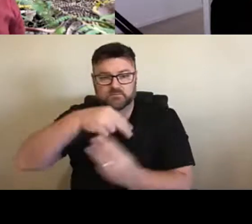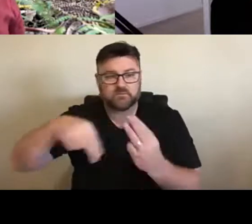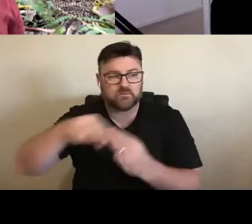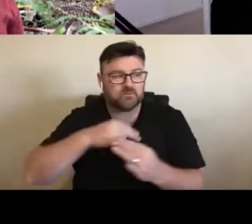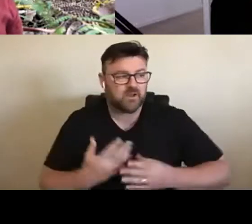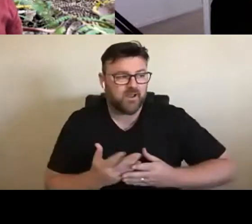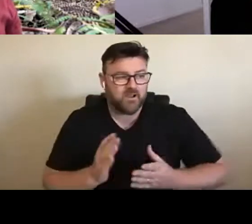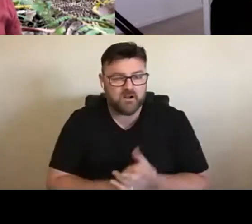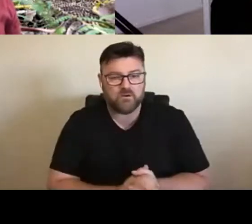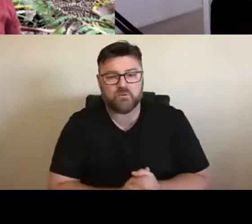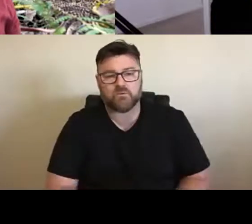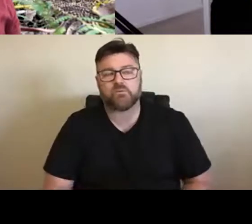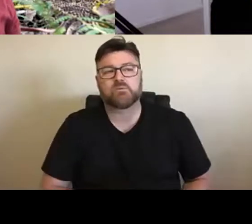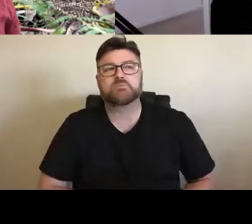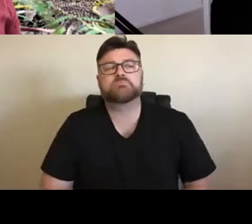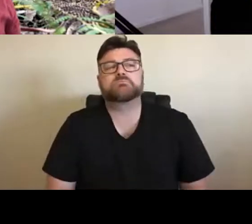that land,